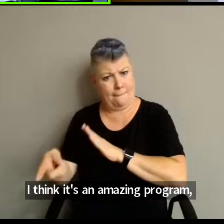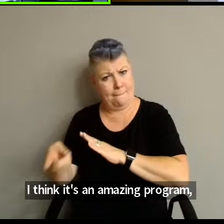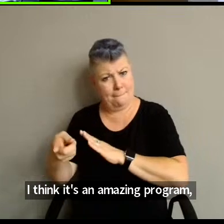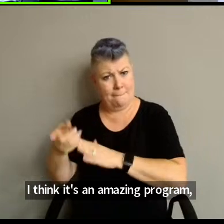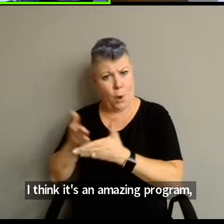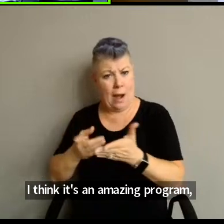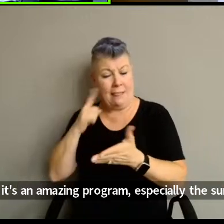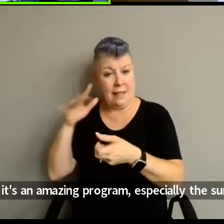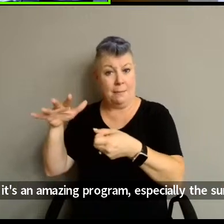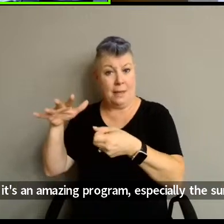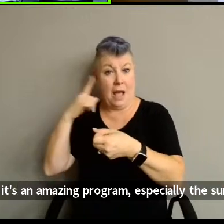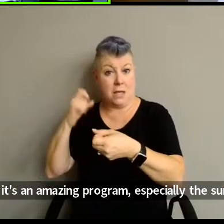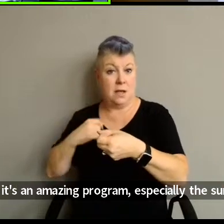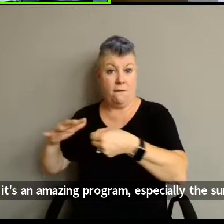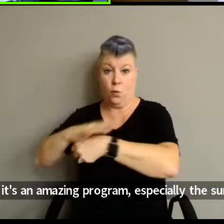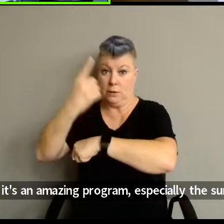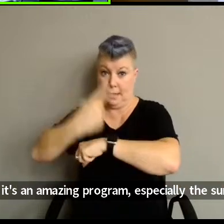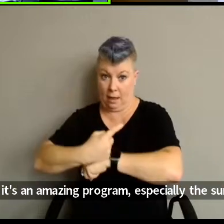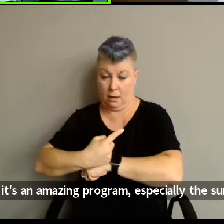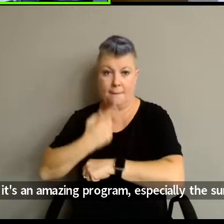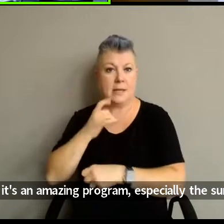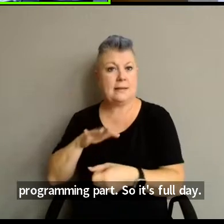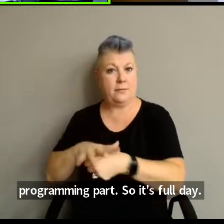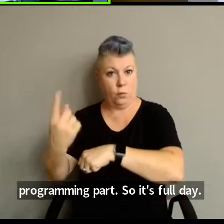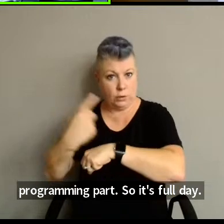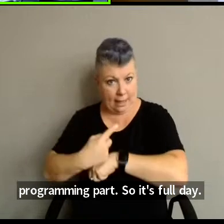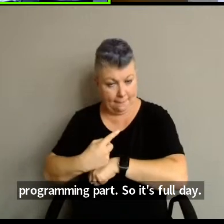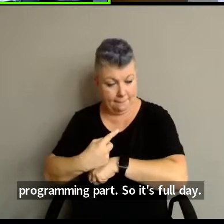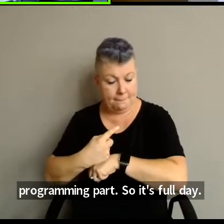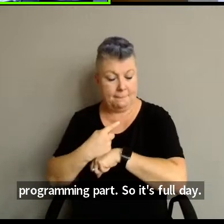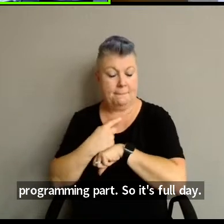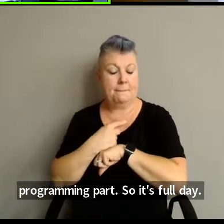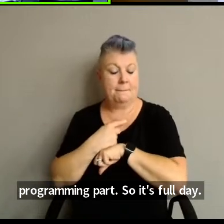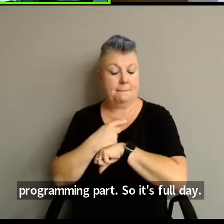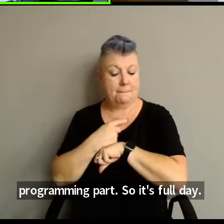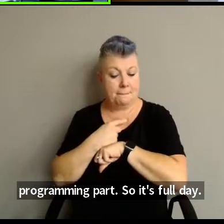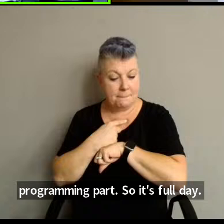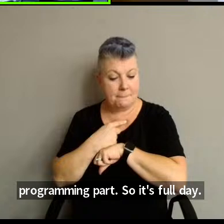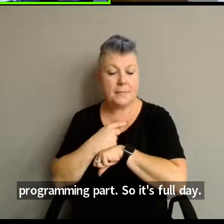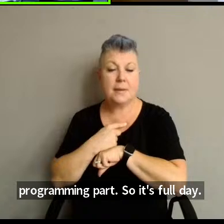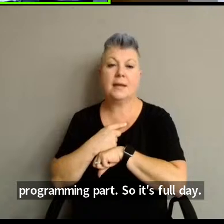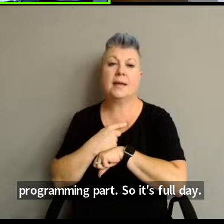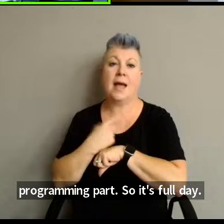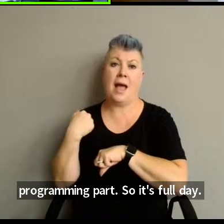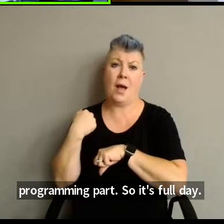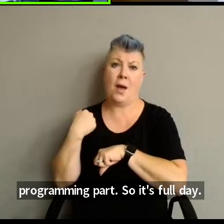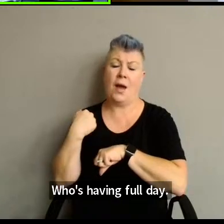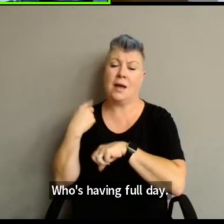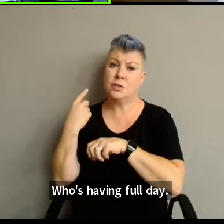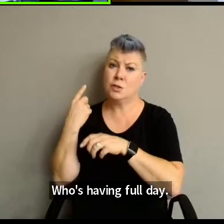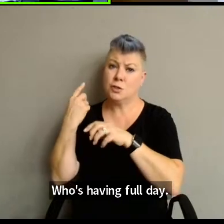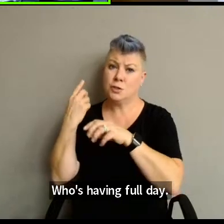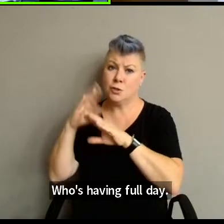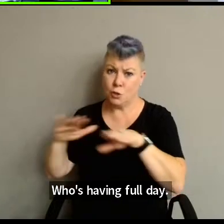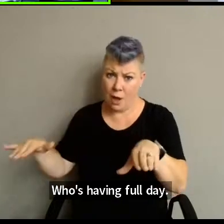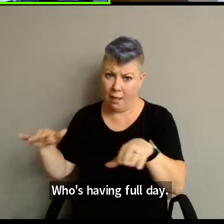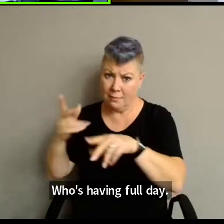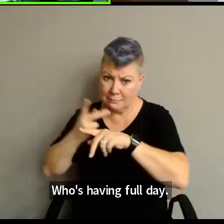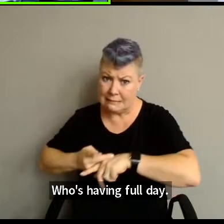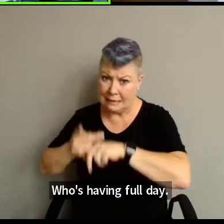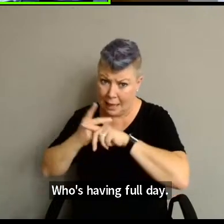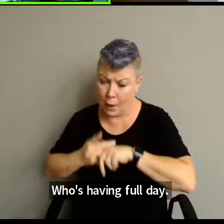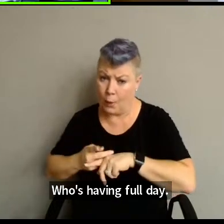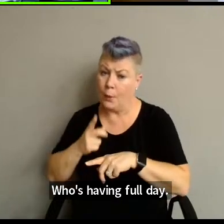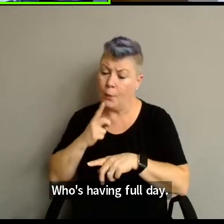full day. Because having full day word childcare, like, it almost dumbs it